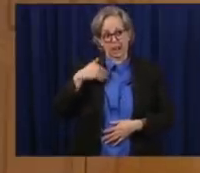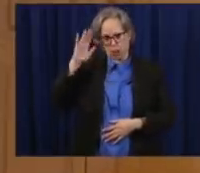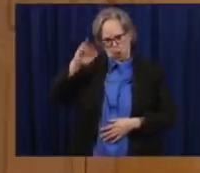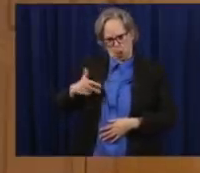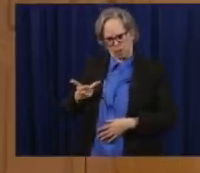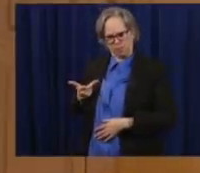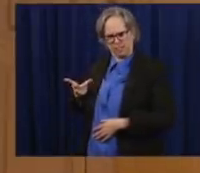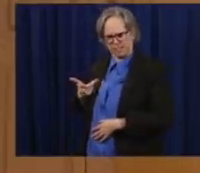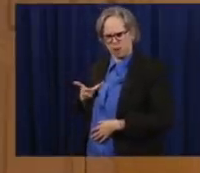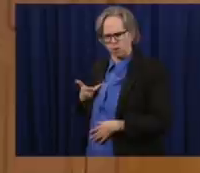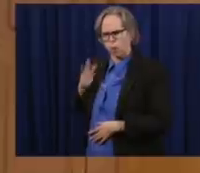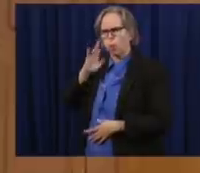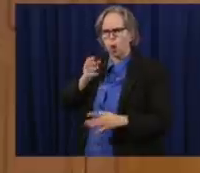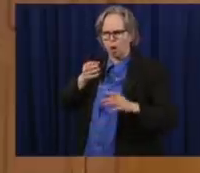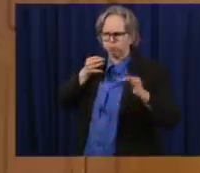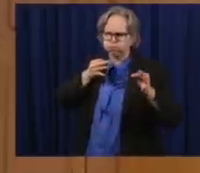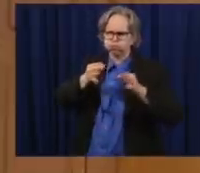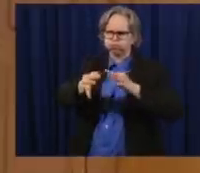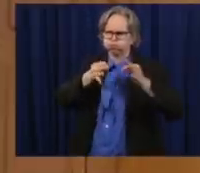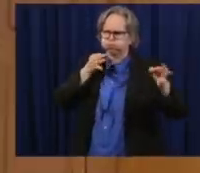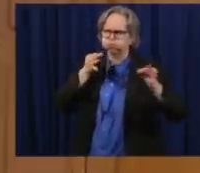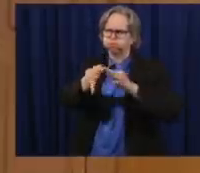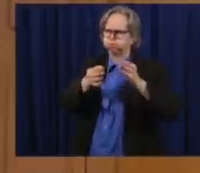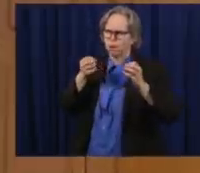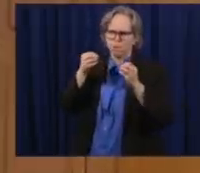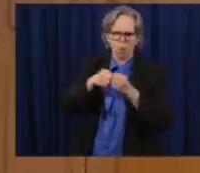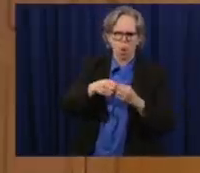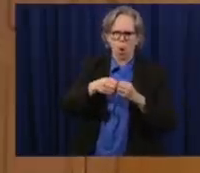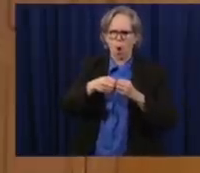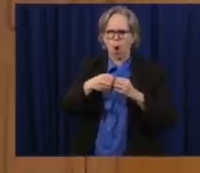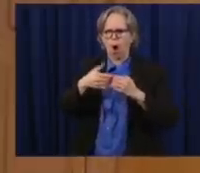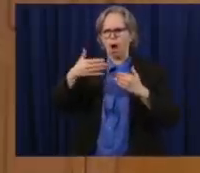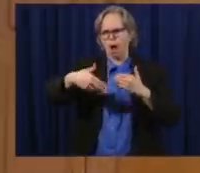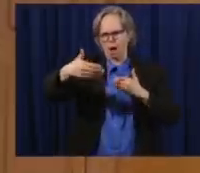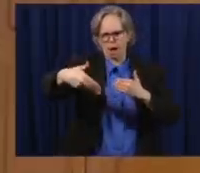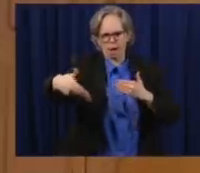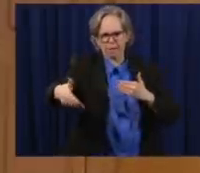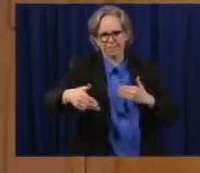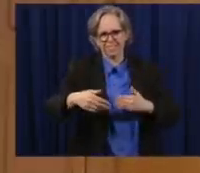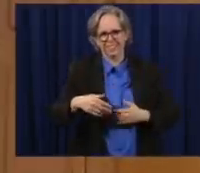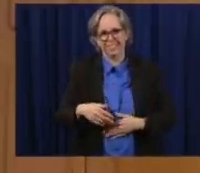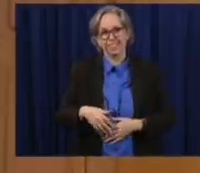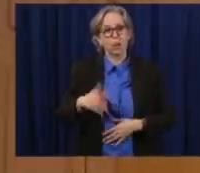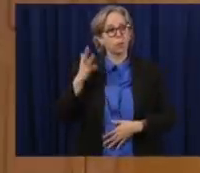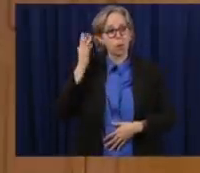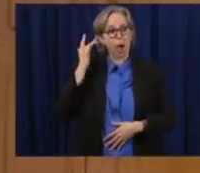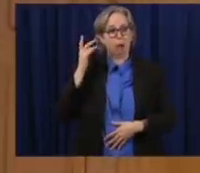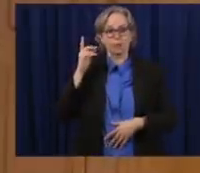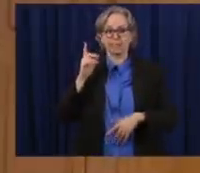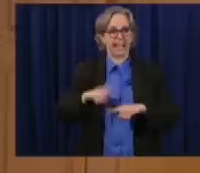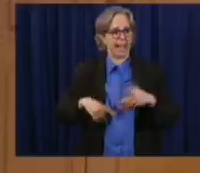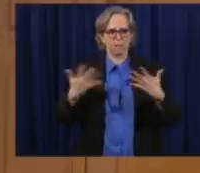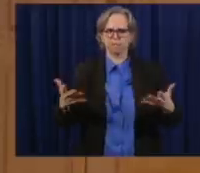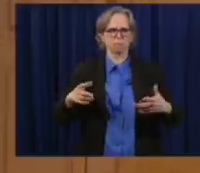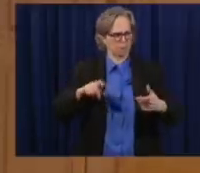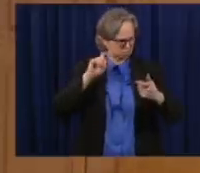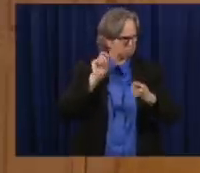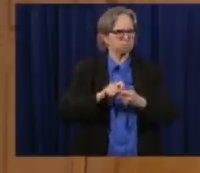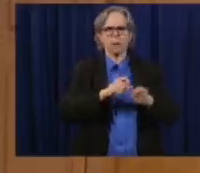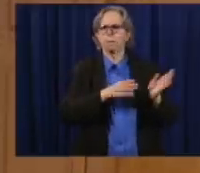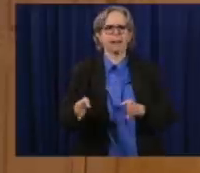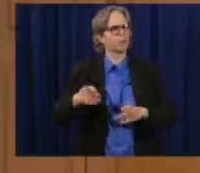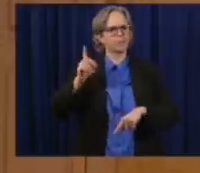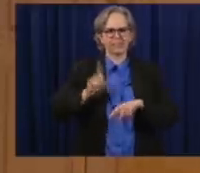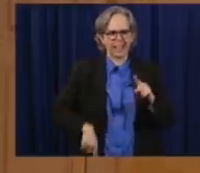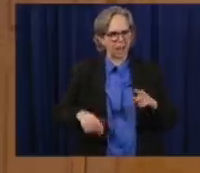revealing more of what our studies say. And that's why we're not saying we're going to do this exact thing yet, because even in 2 weeks, we have to